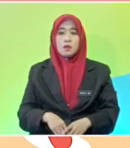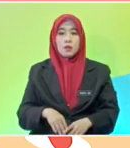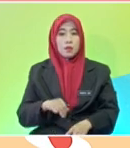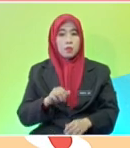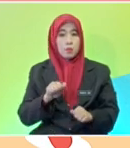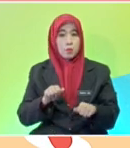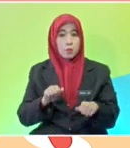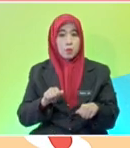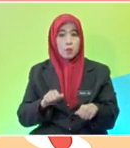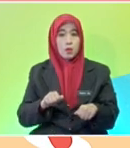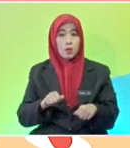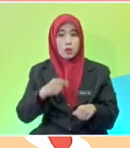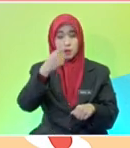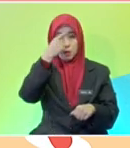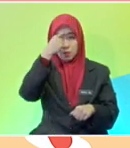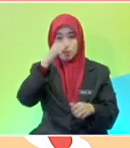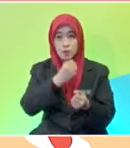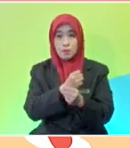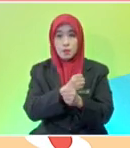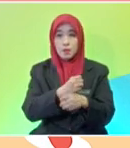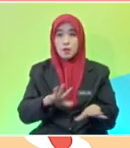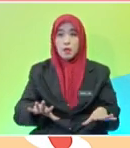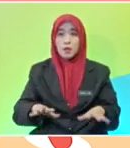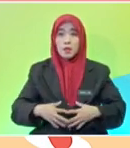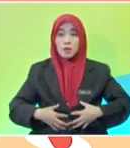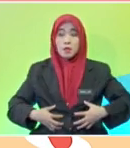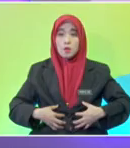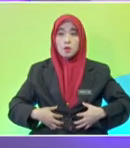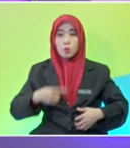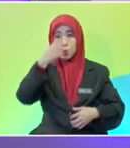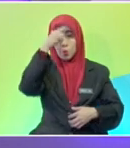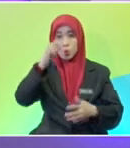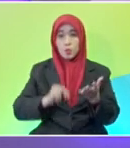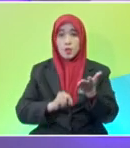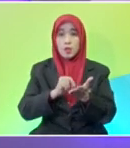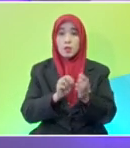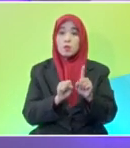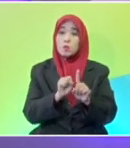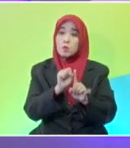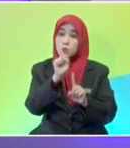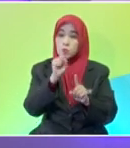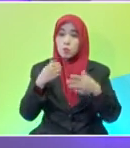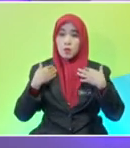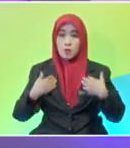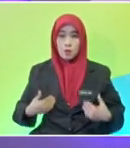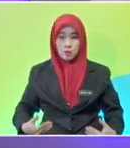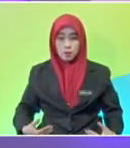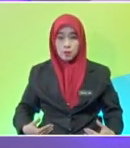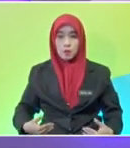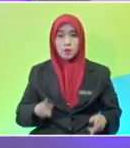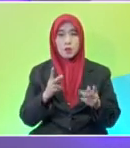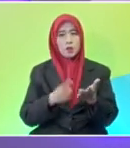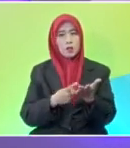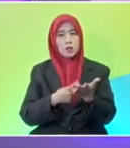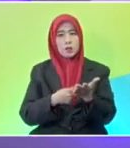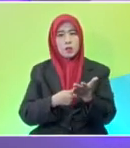our constipation. Other than that, it can control the body temperature. Right. You say very heat. The weather is very hot. You have to take